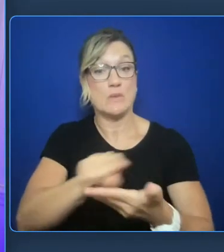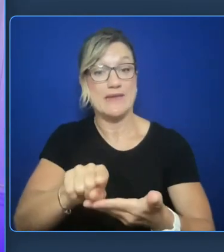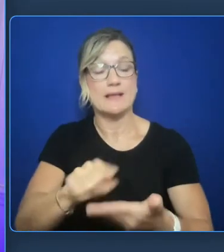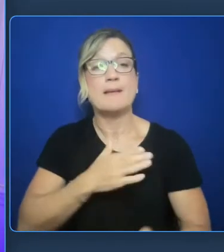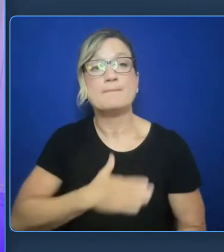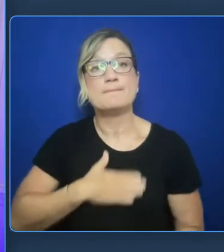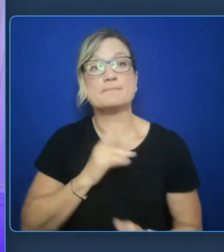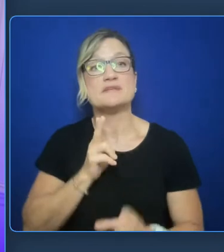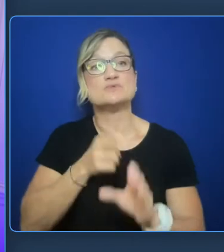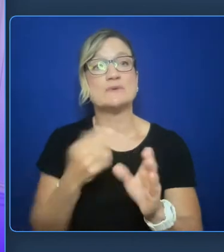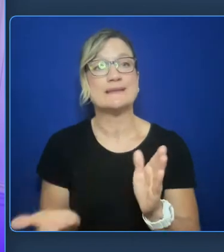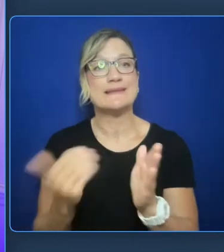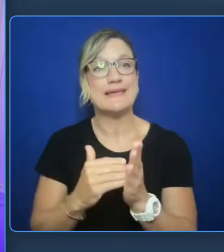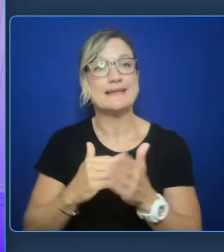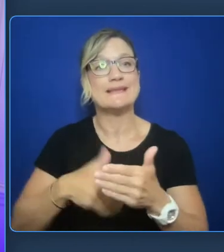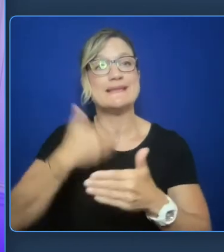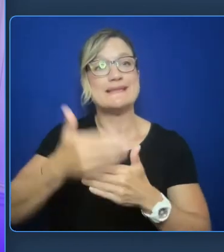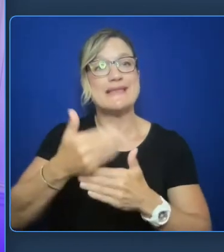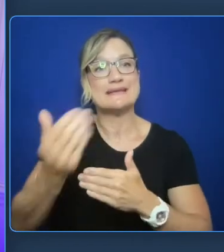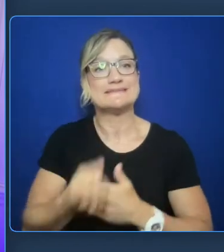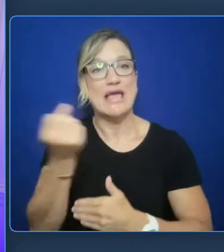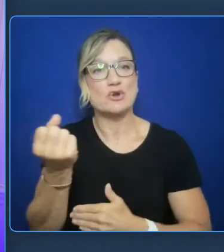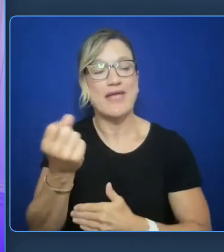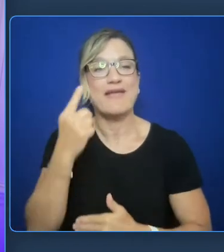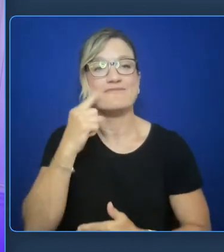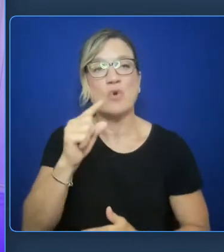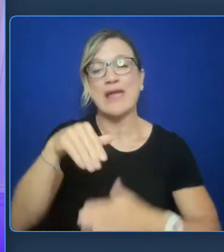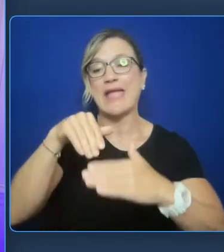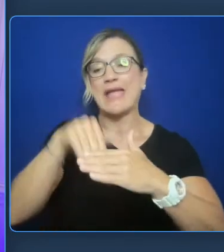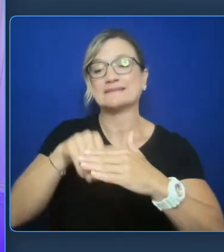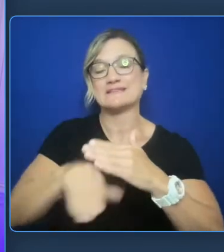join us next week for Accessibility Saturdays.